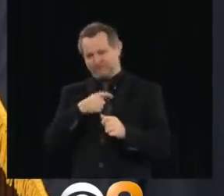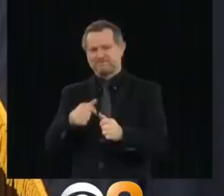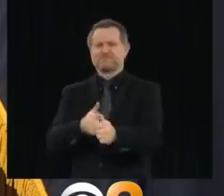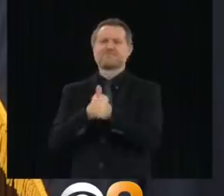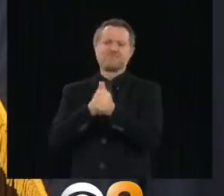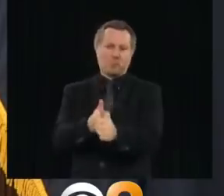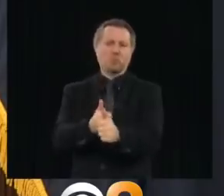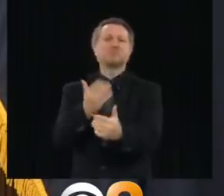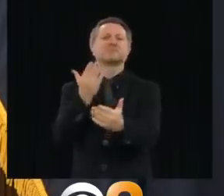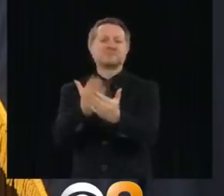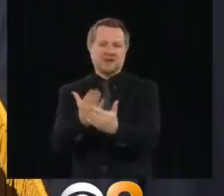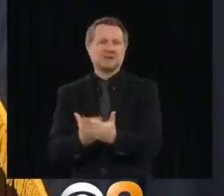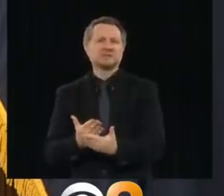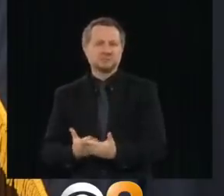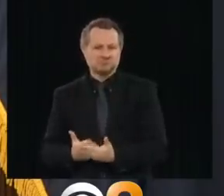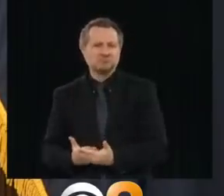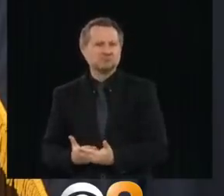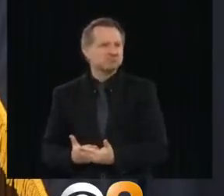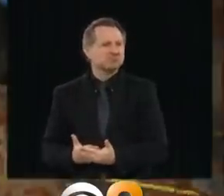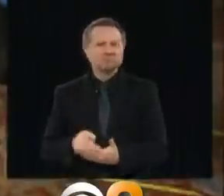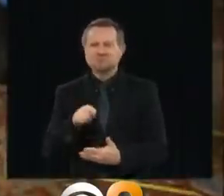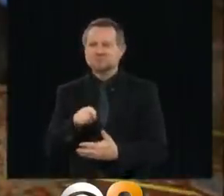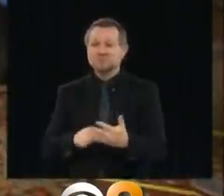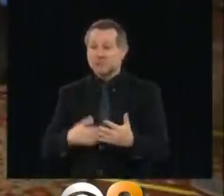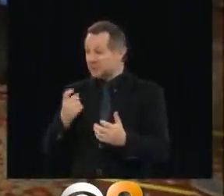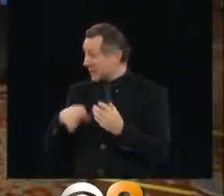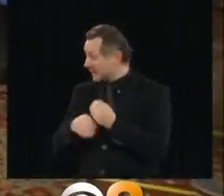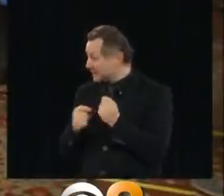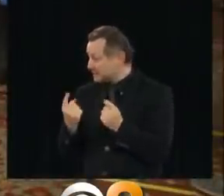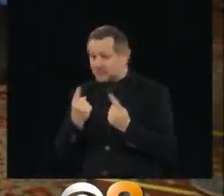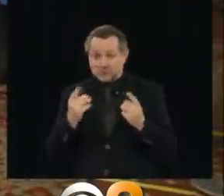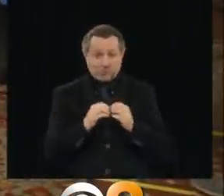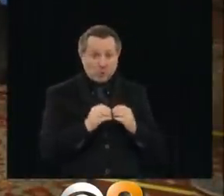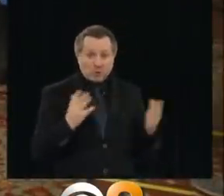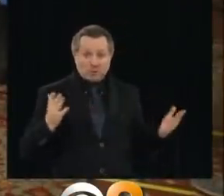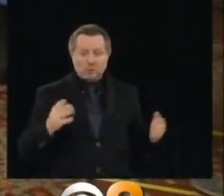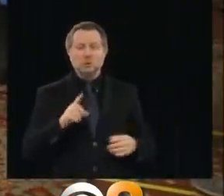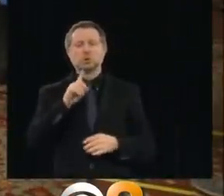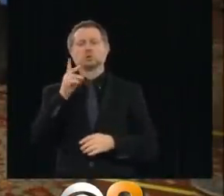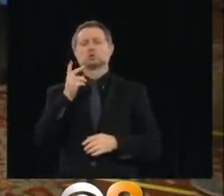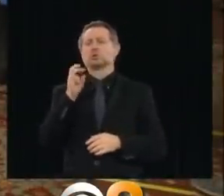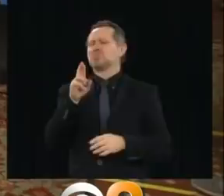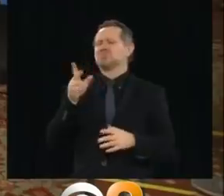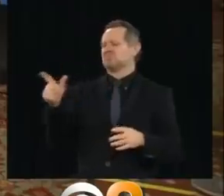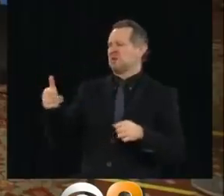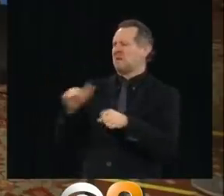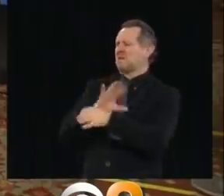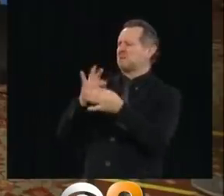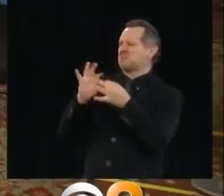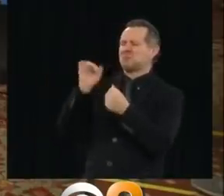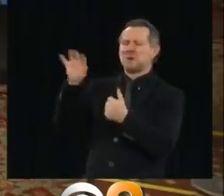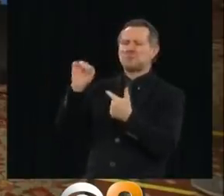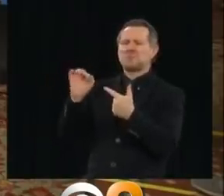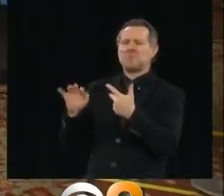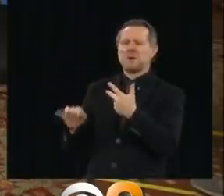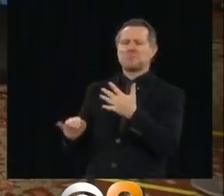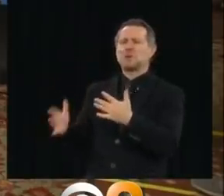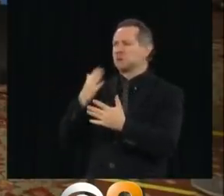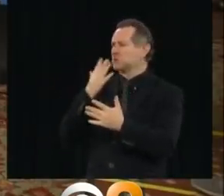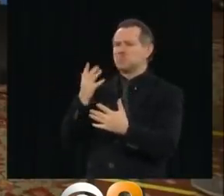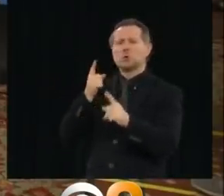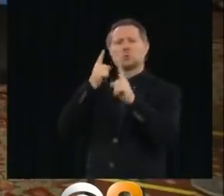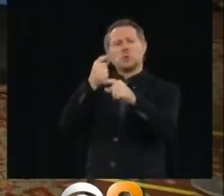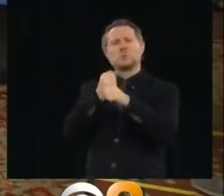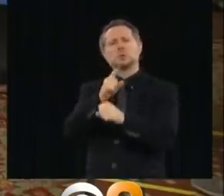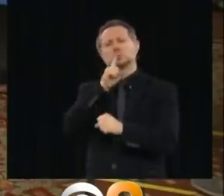especially tricky here because the facts change. Do you want to add anything on that? The governor has covered the major issues. We need to make sure that we don't do anything to harm any of